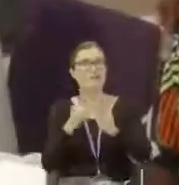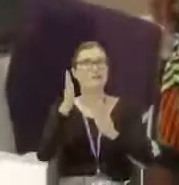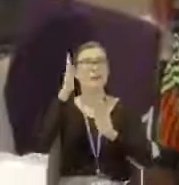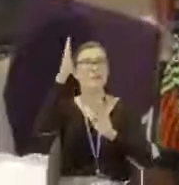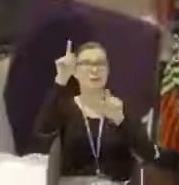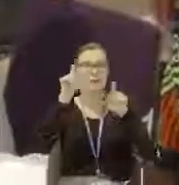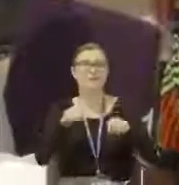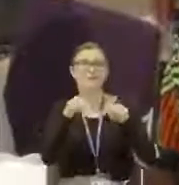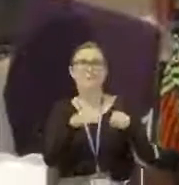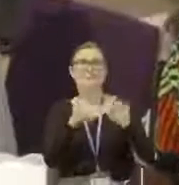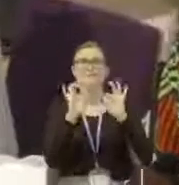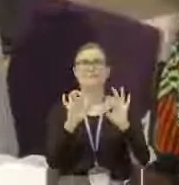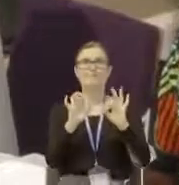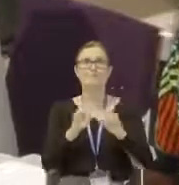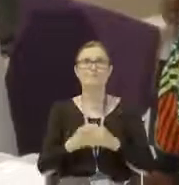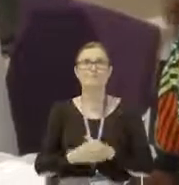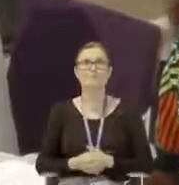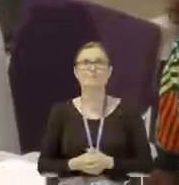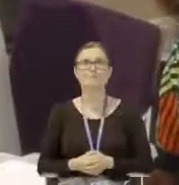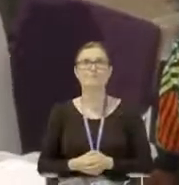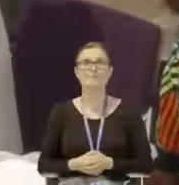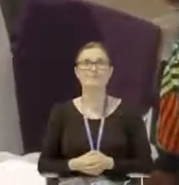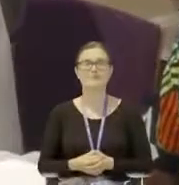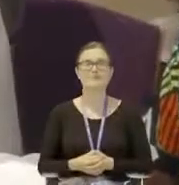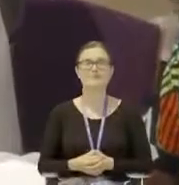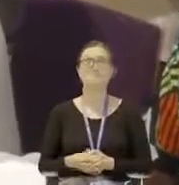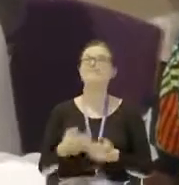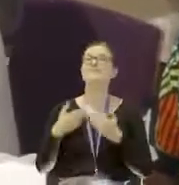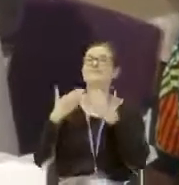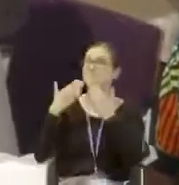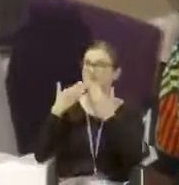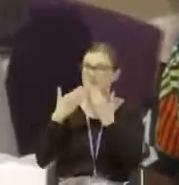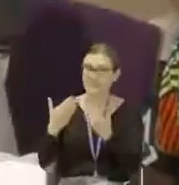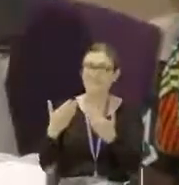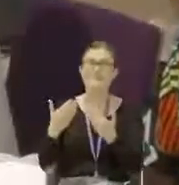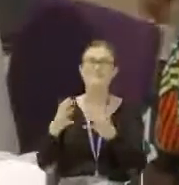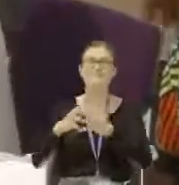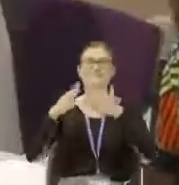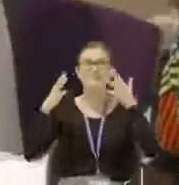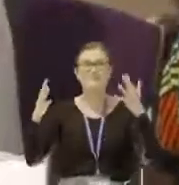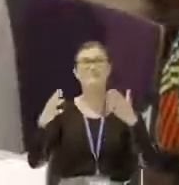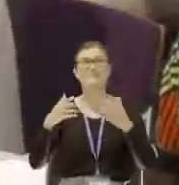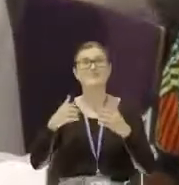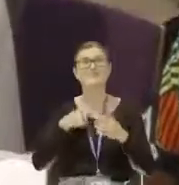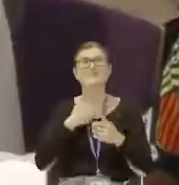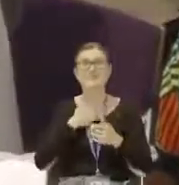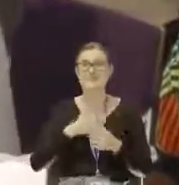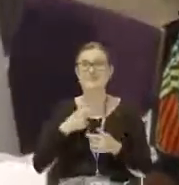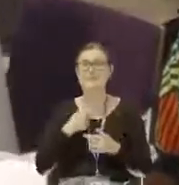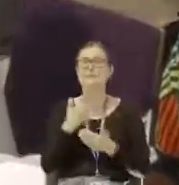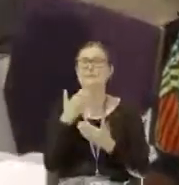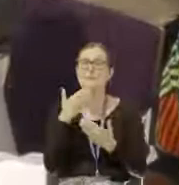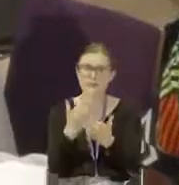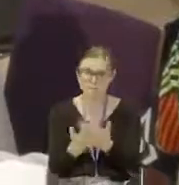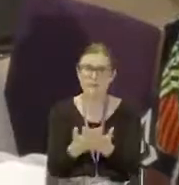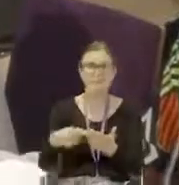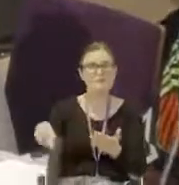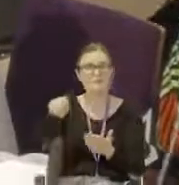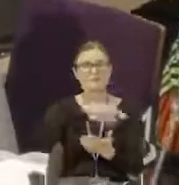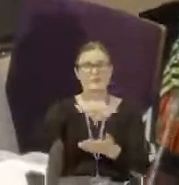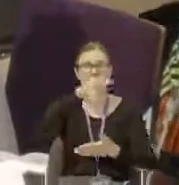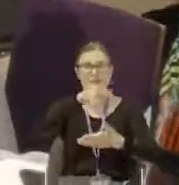Thank you very much. We encourage really everybody to visit the website. You will be seeing it in social media as